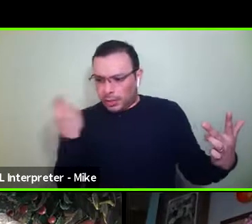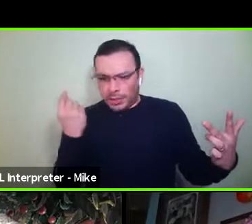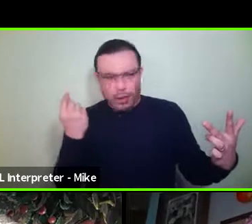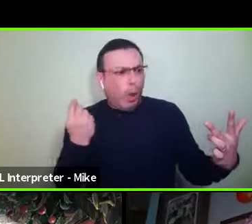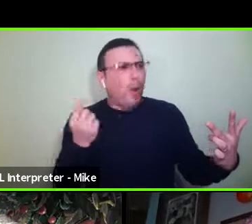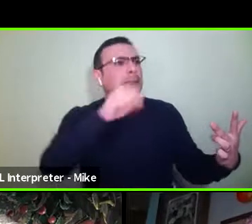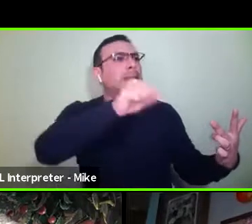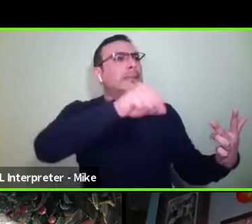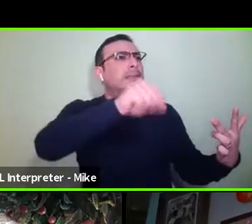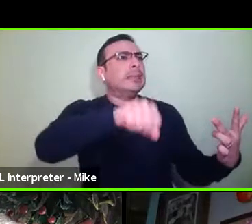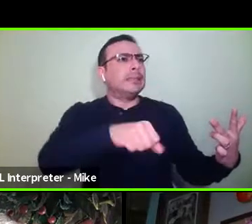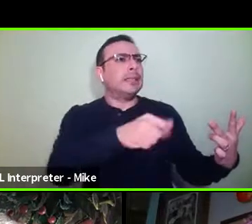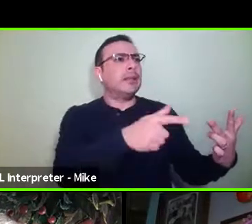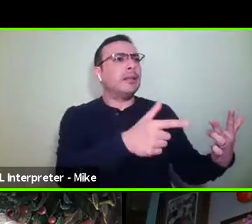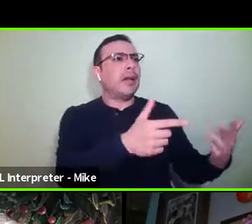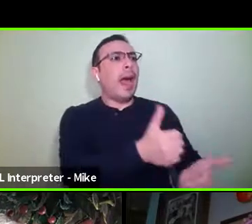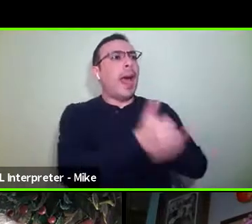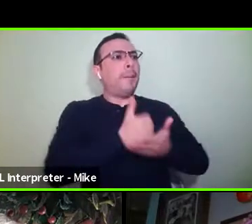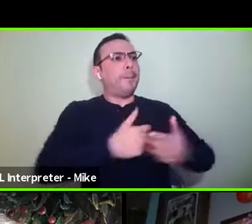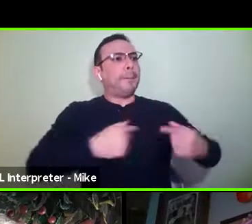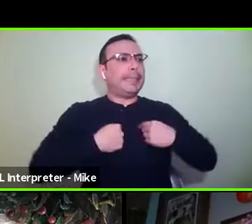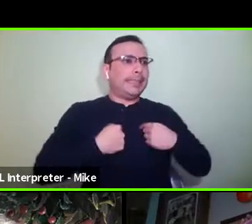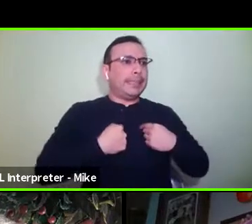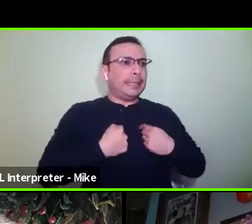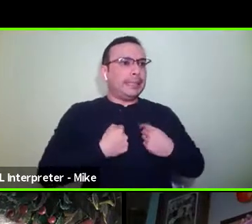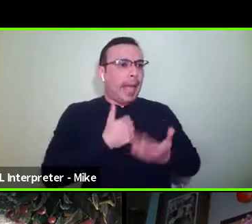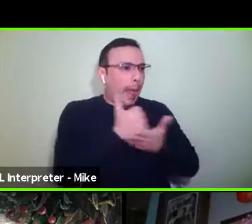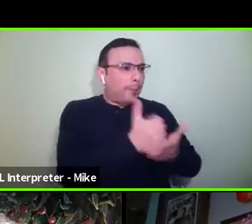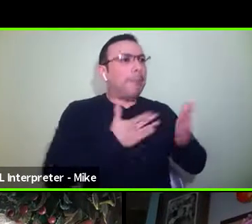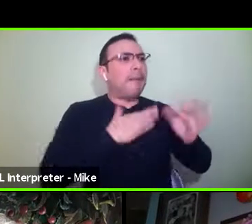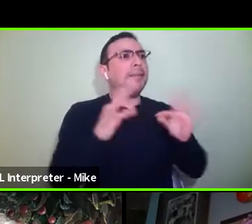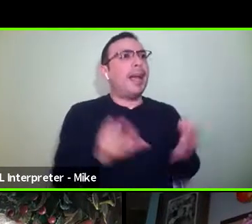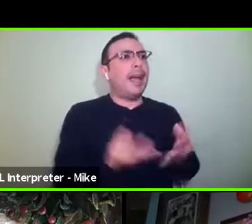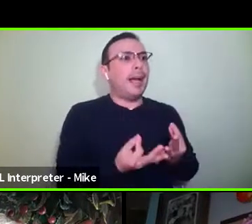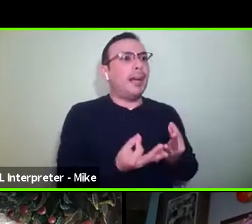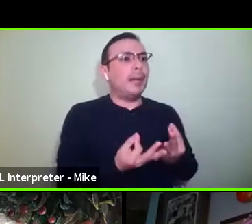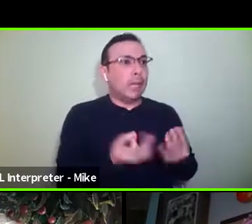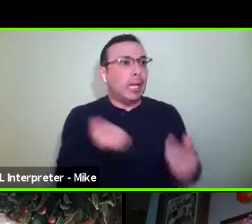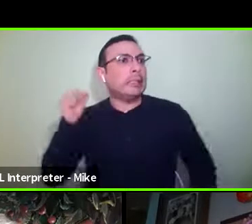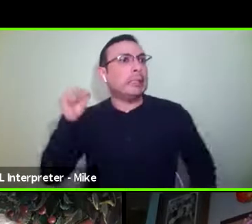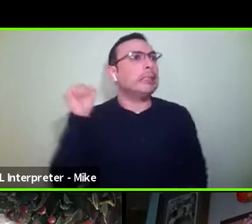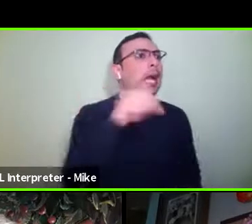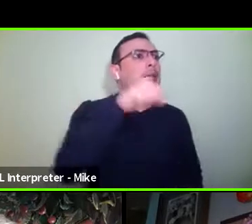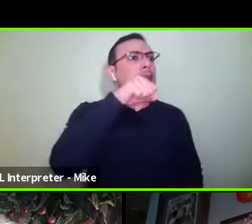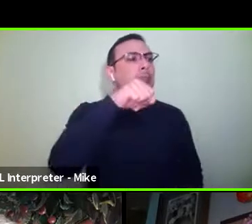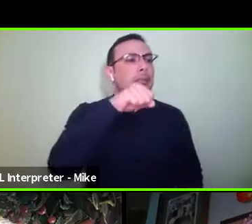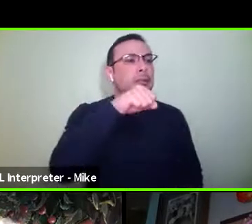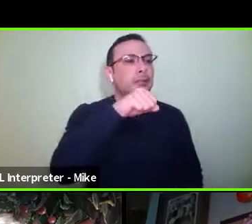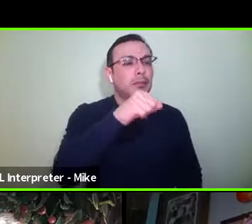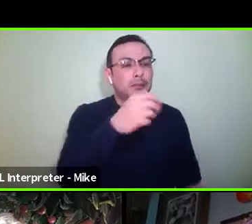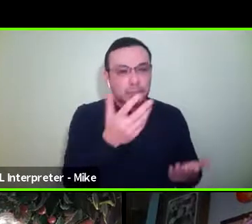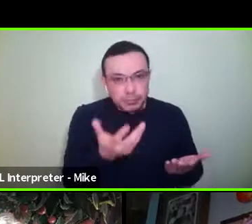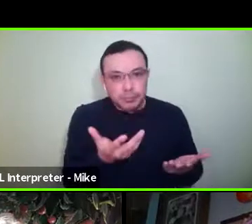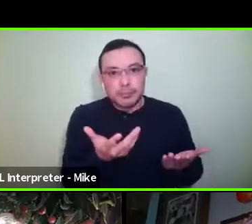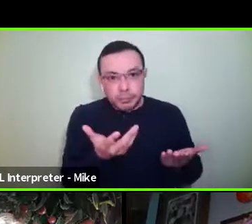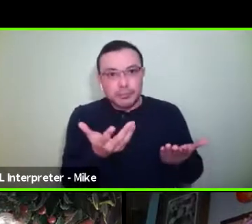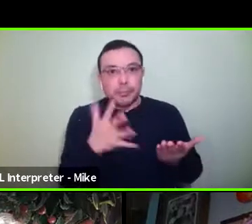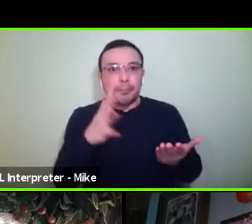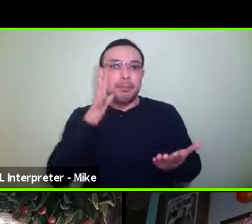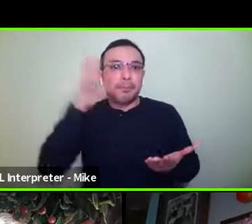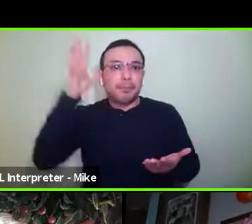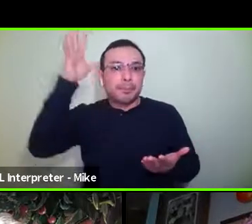is really social circumstances that weigh on parents a lot of the time